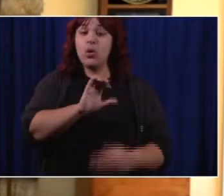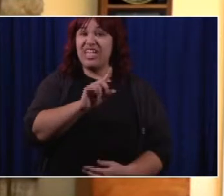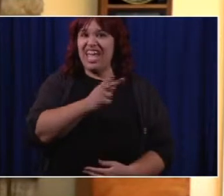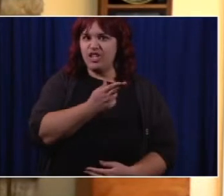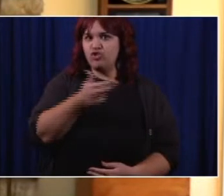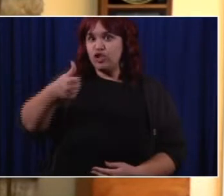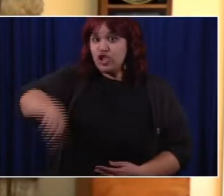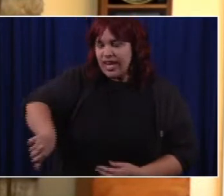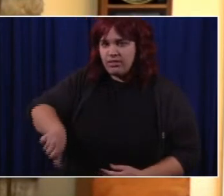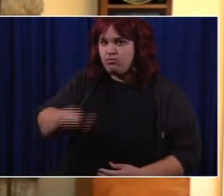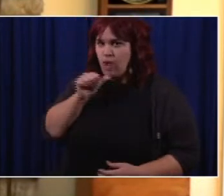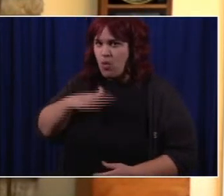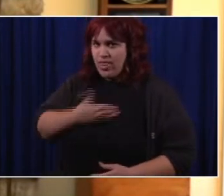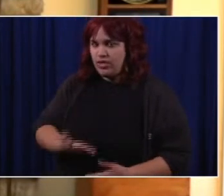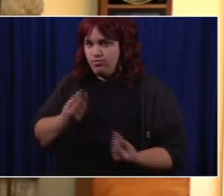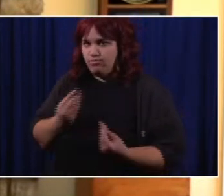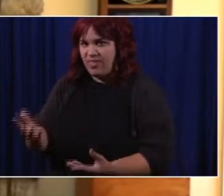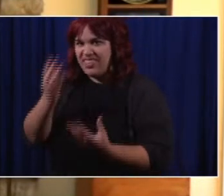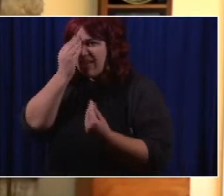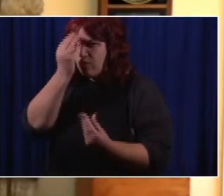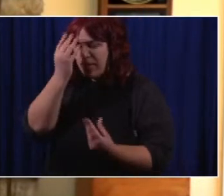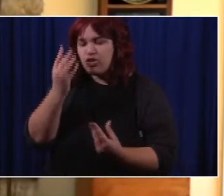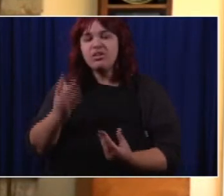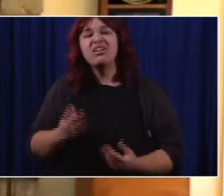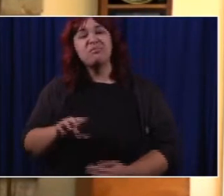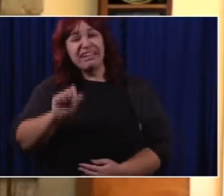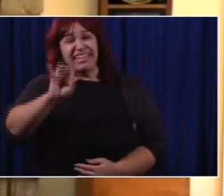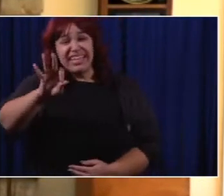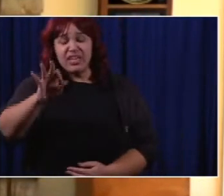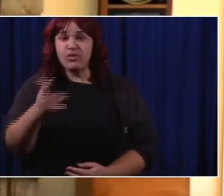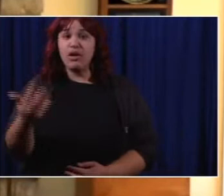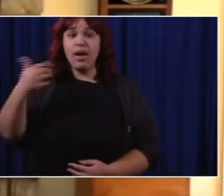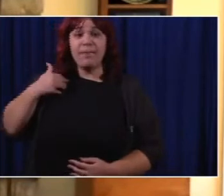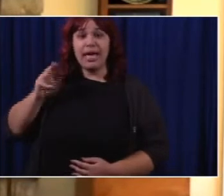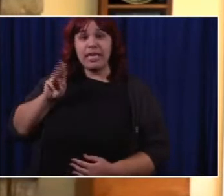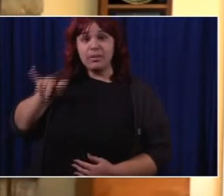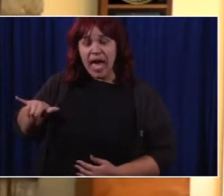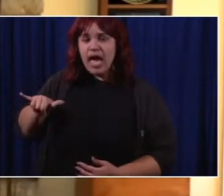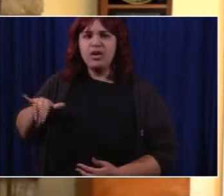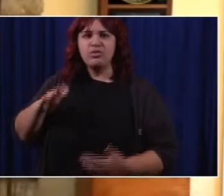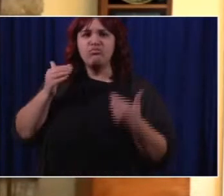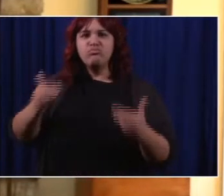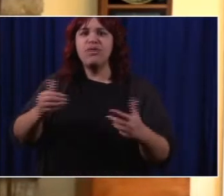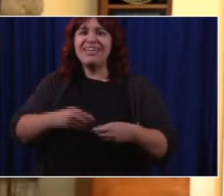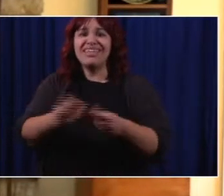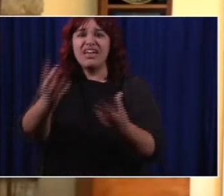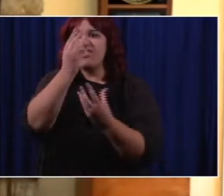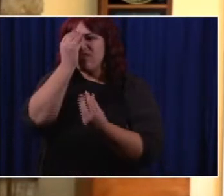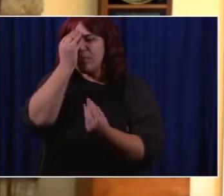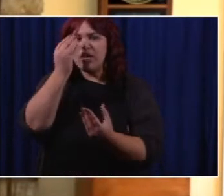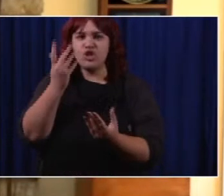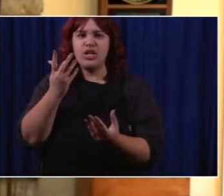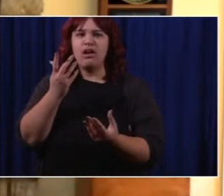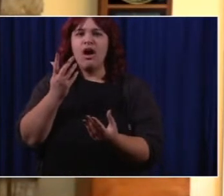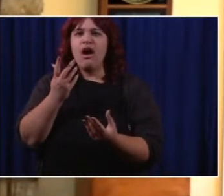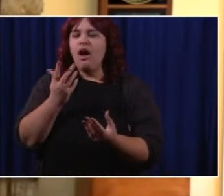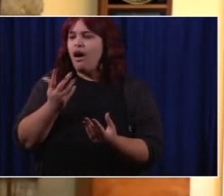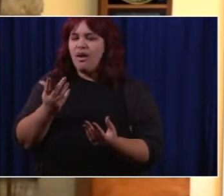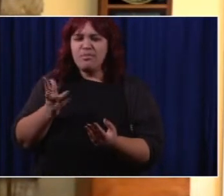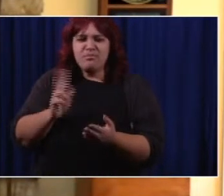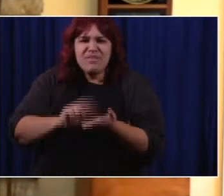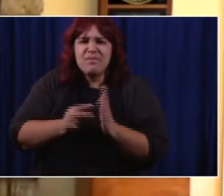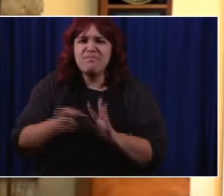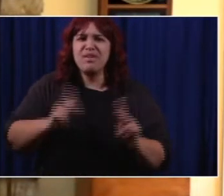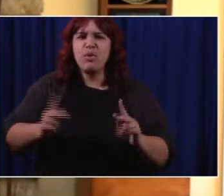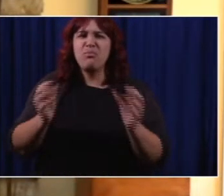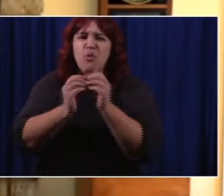decisions, could that have mitigated the surge? And if your answer is no, why release it now saying you want to give the most information when